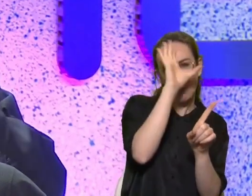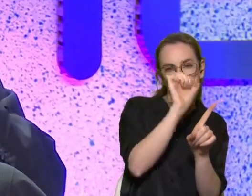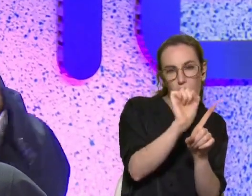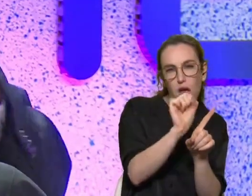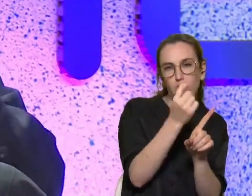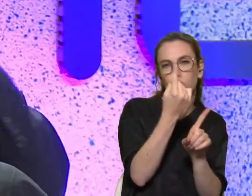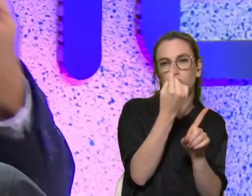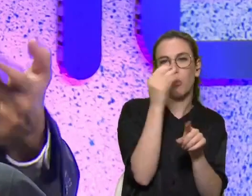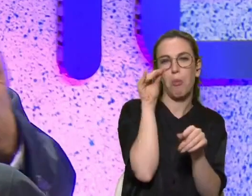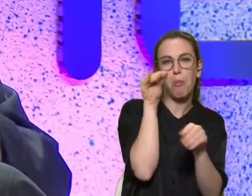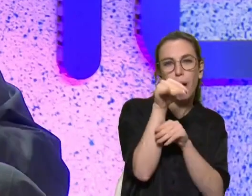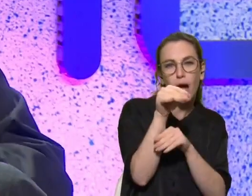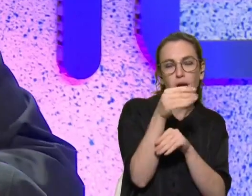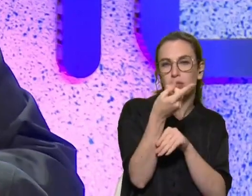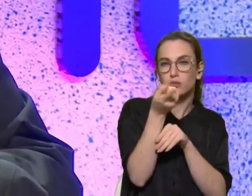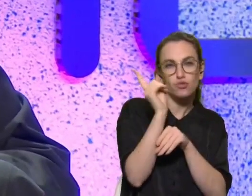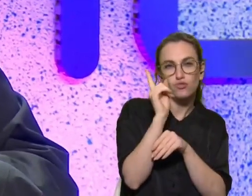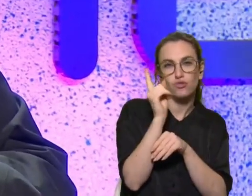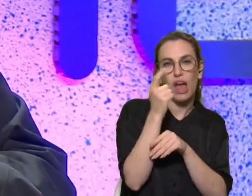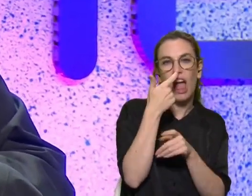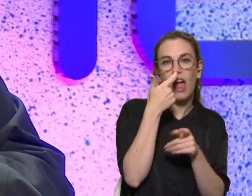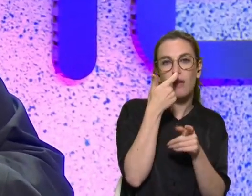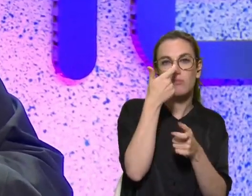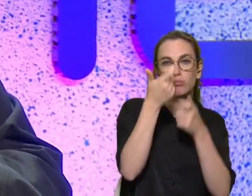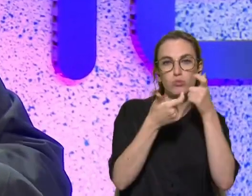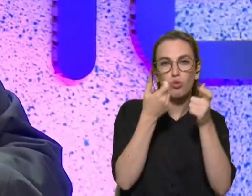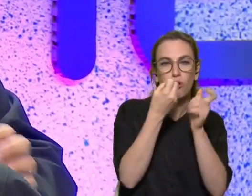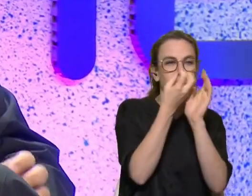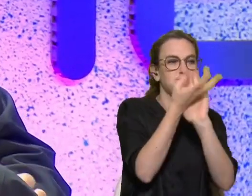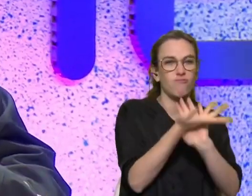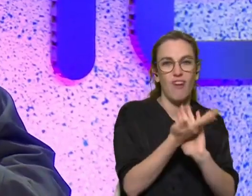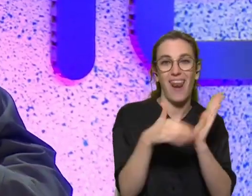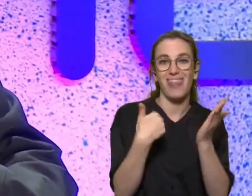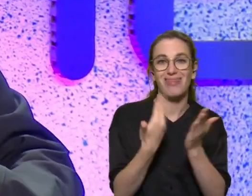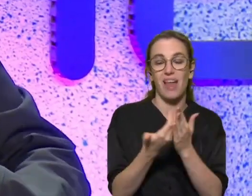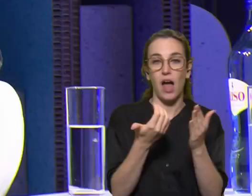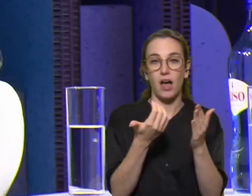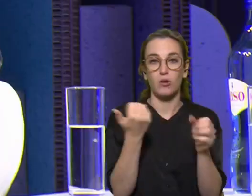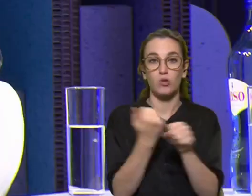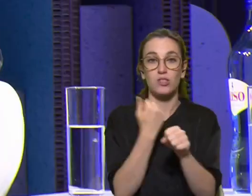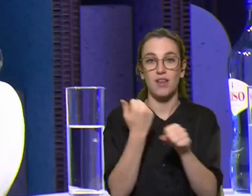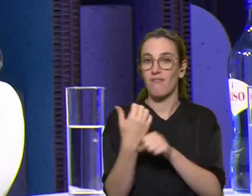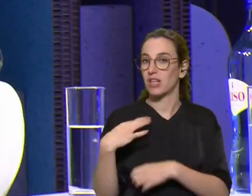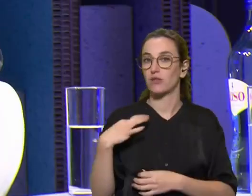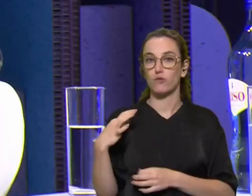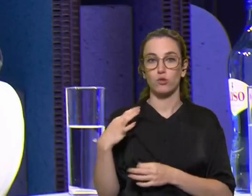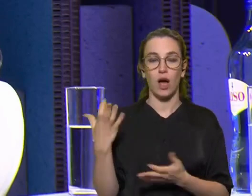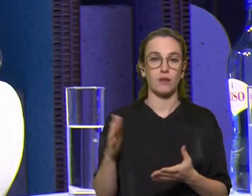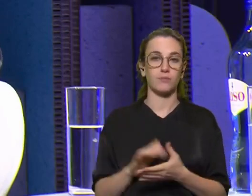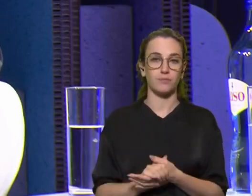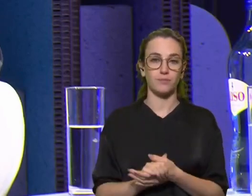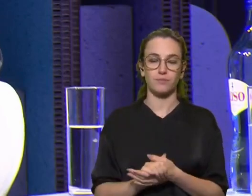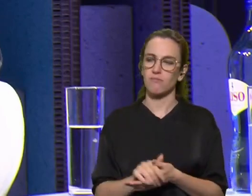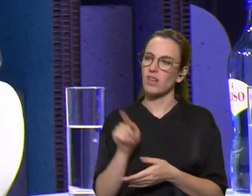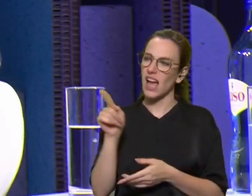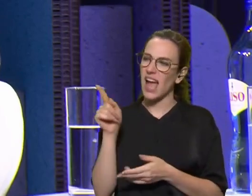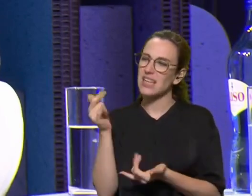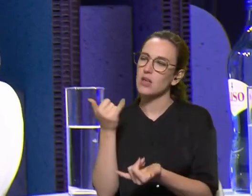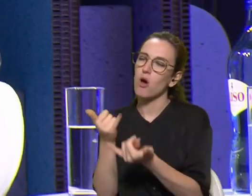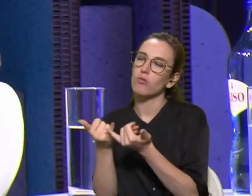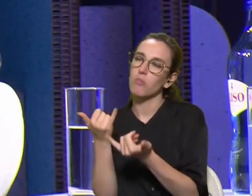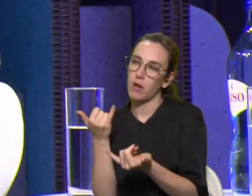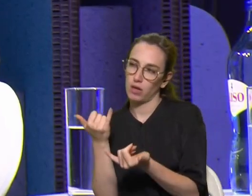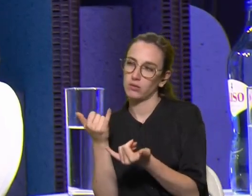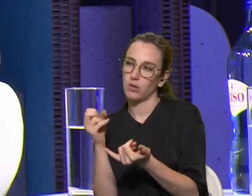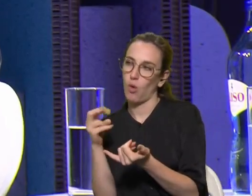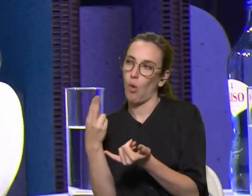depend on a big tech, a bank, a government. So these are people who provide these services voluntarily. And so this